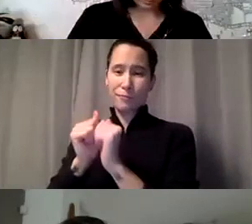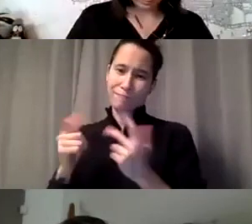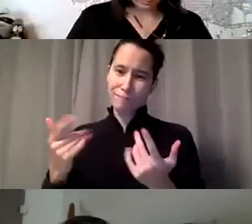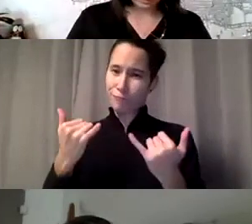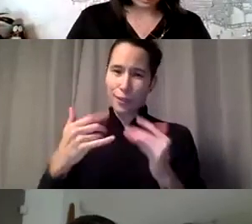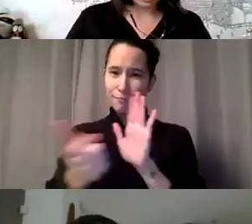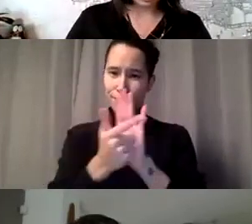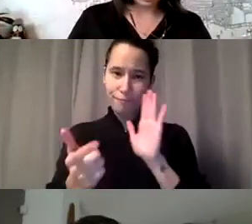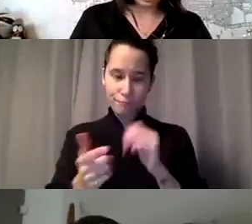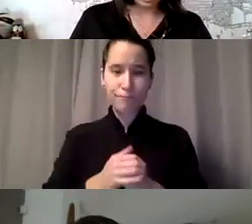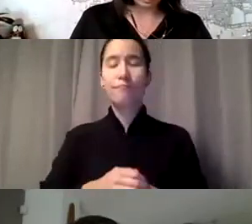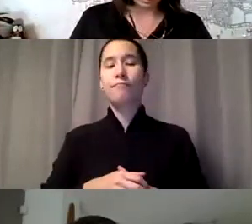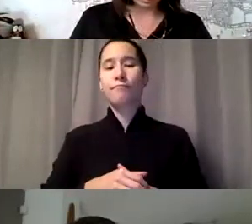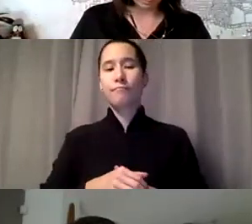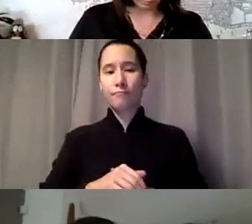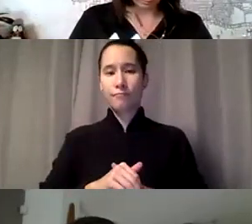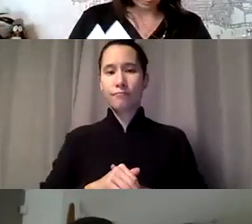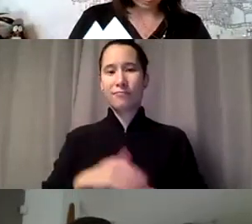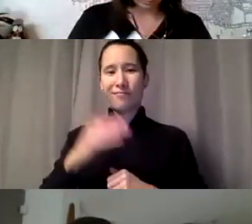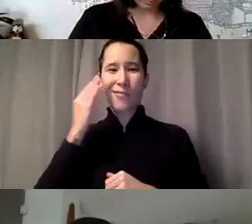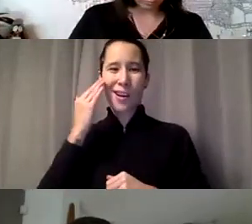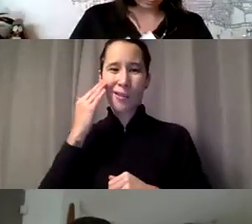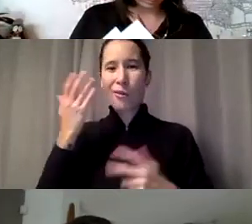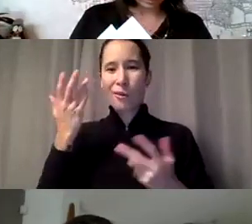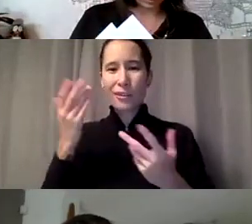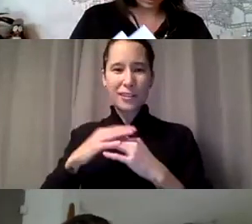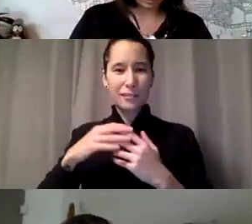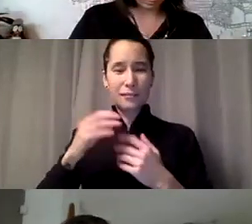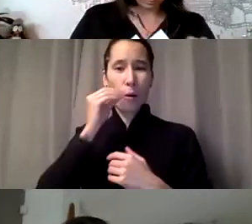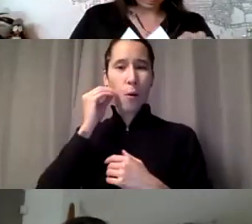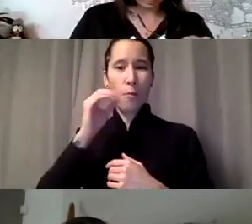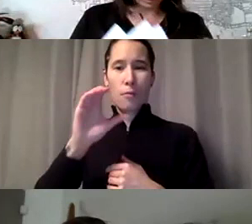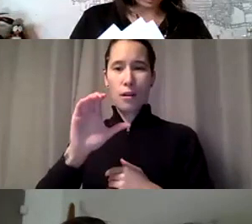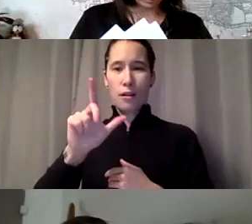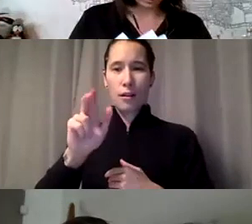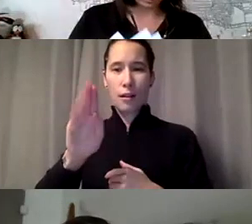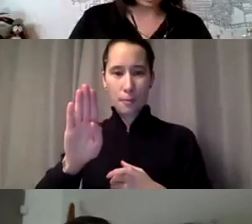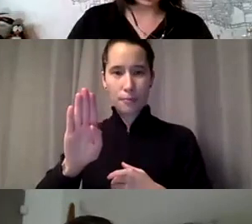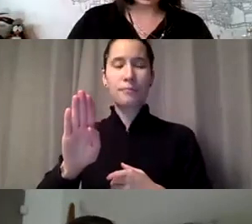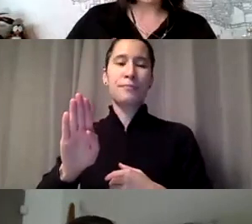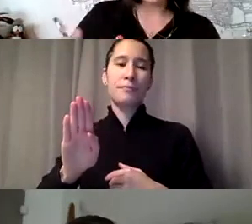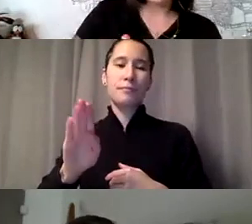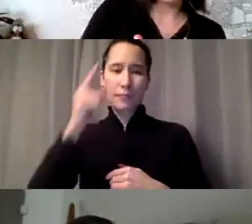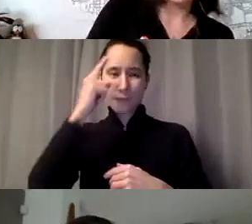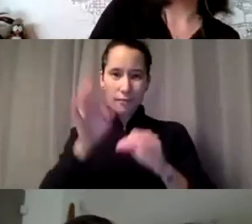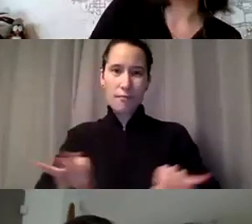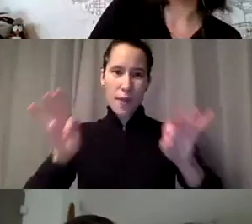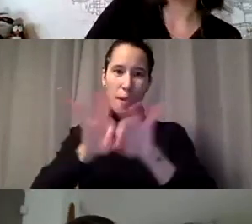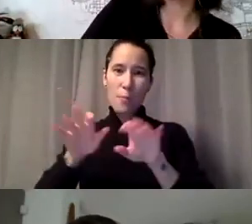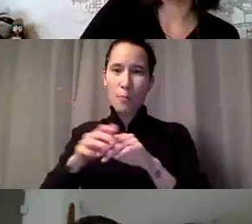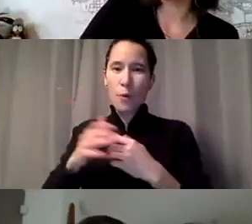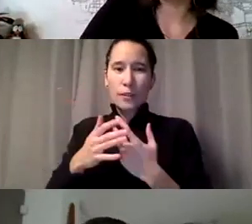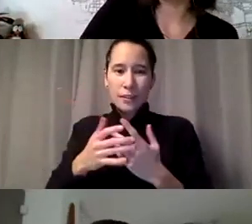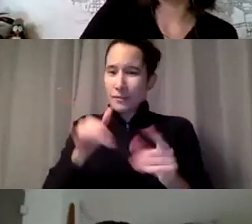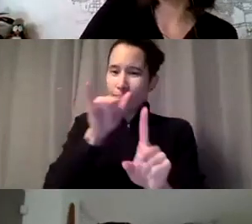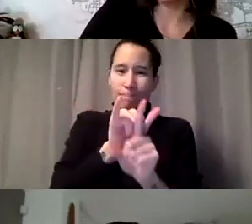home club, it is more of a decision that needs to be made locally, but really thinking of the intent of the order is really important at this